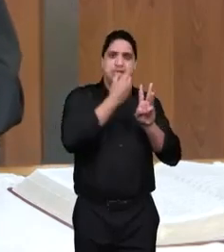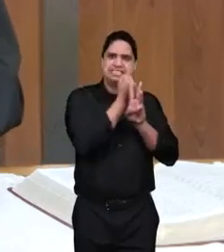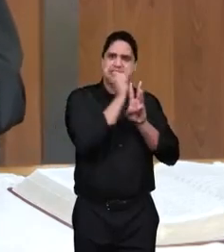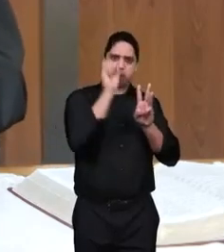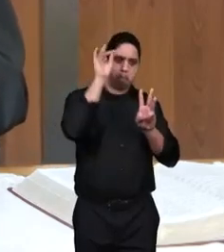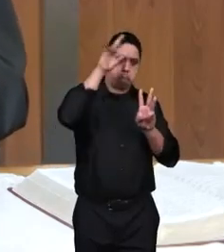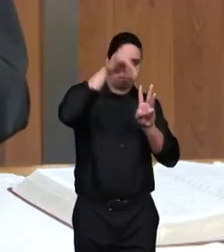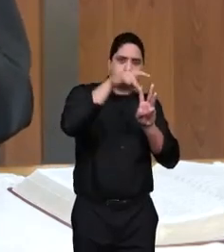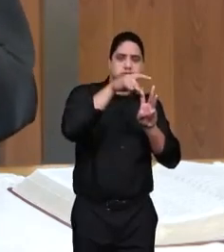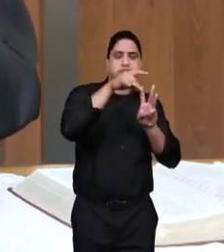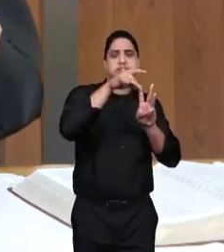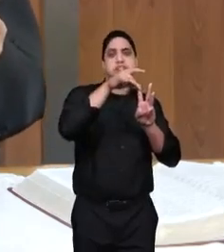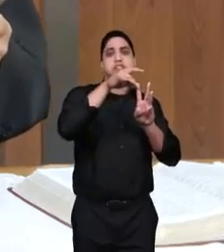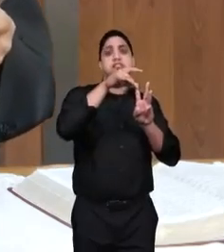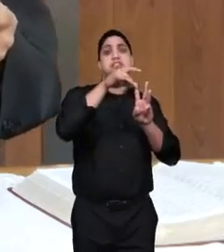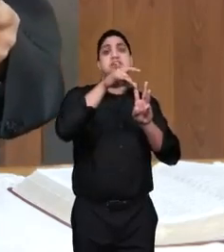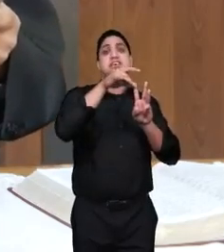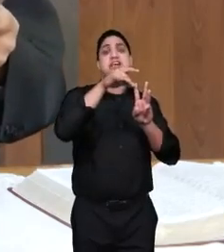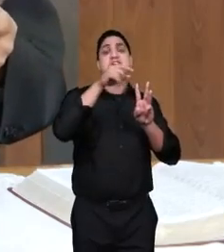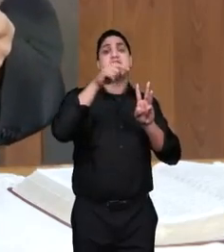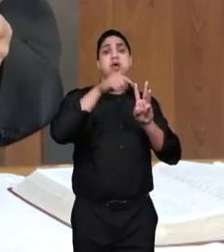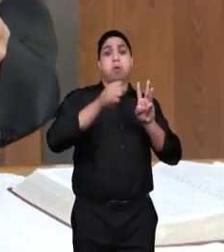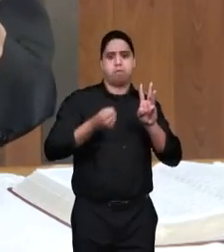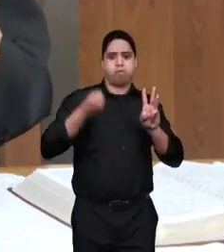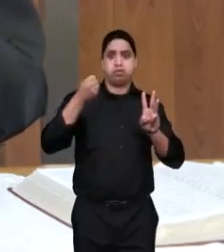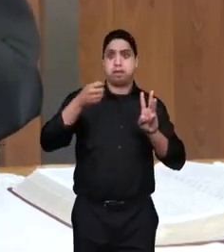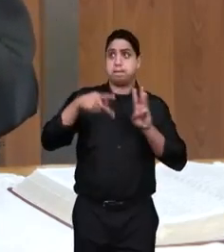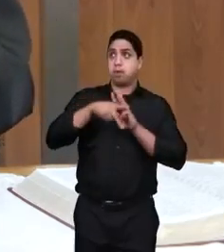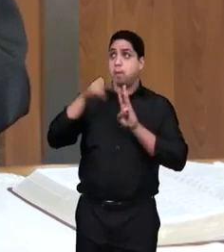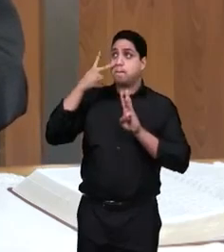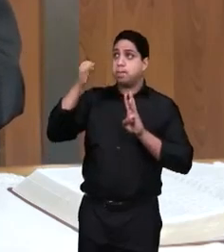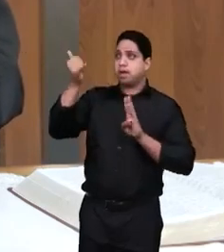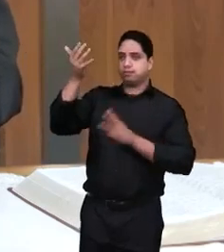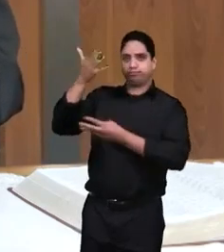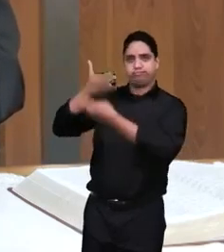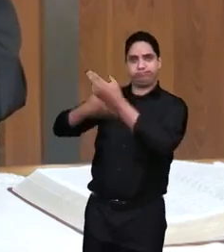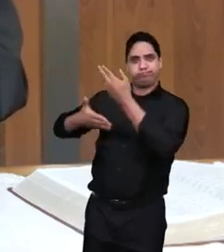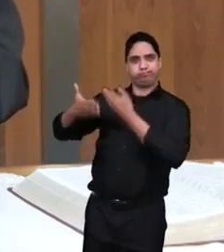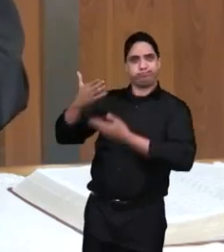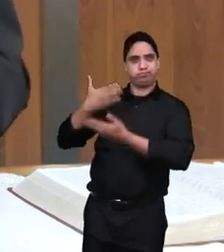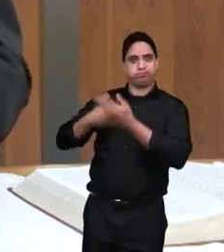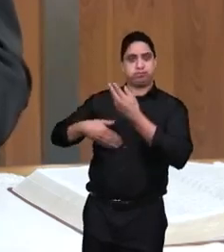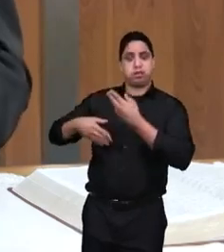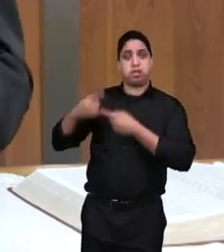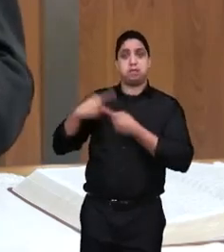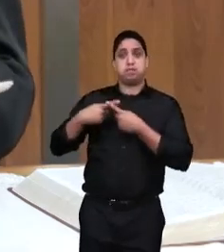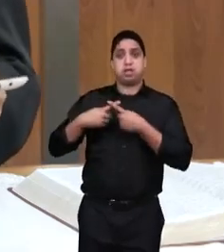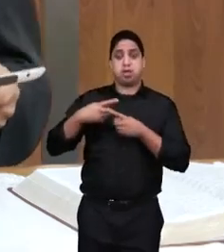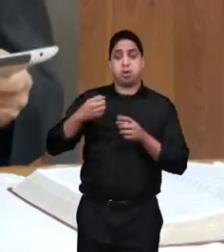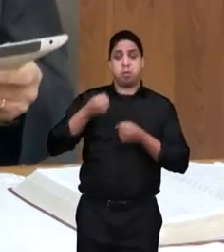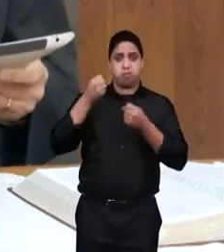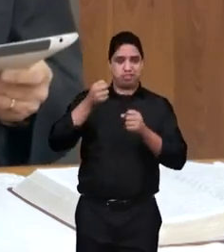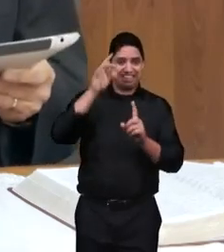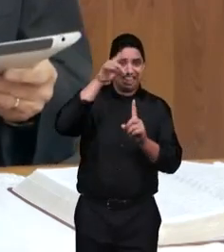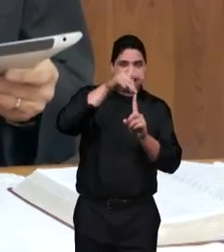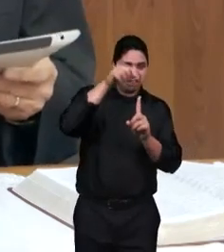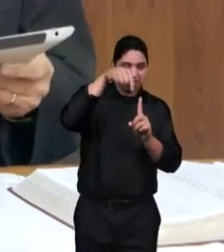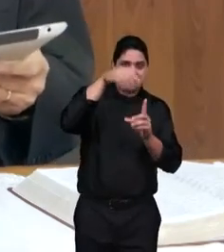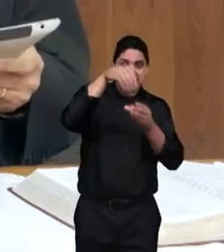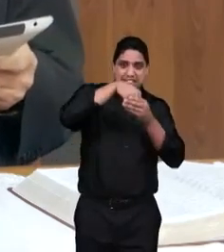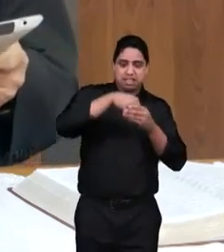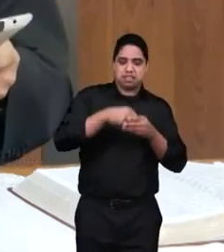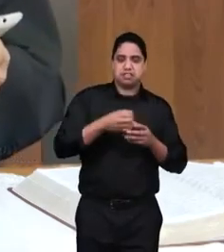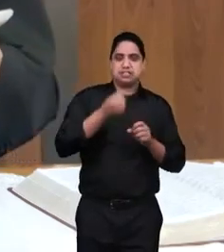that strength, which relates to the power that comes from the Father, because the power of the Lord in Samson is what